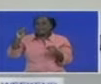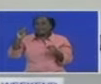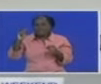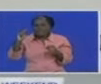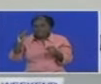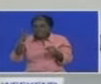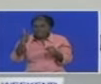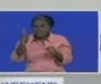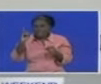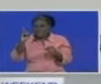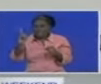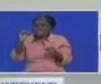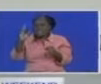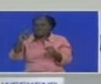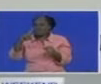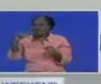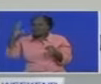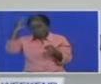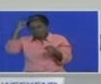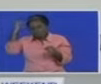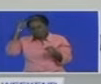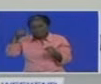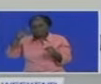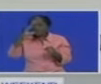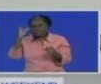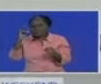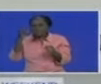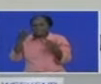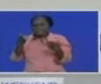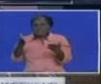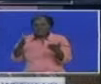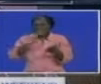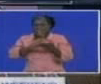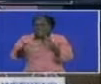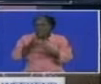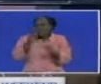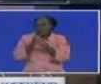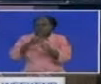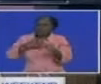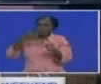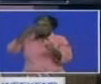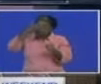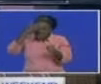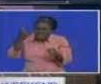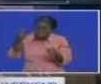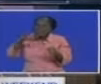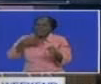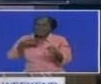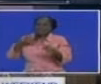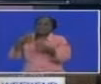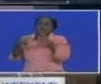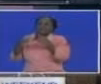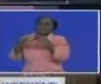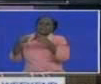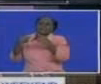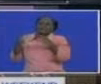to Somalia because, you know, a French national and this had nothing to do with us, forgetting the fact that we have also experienced attacks in Isili and